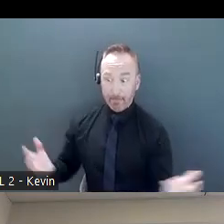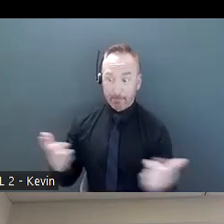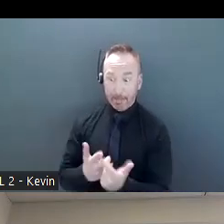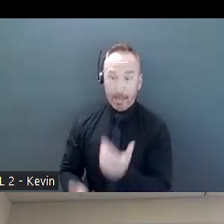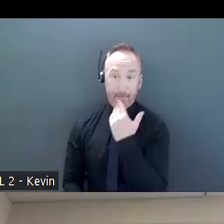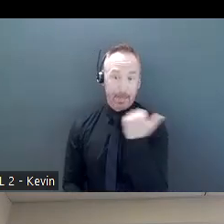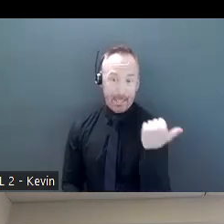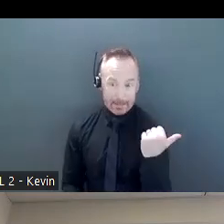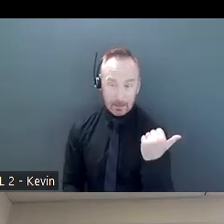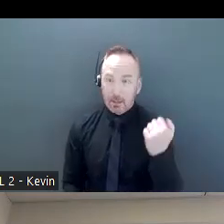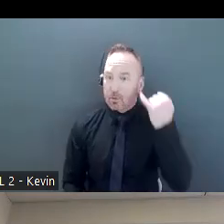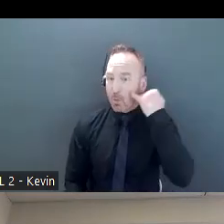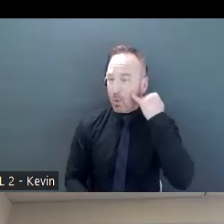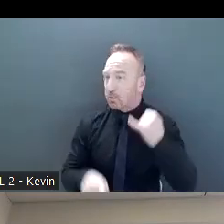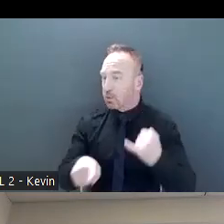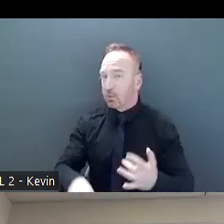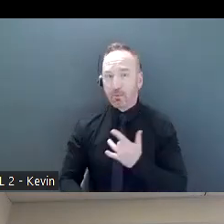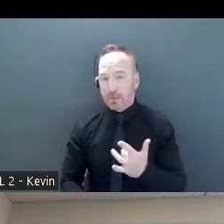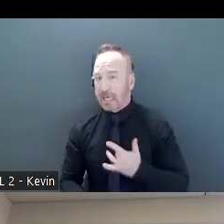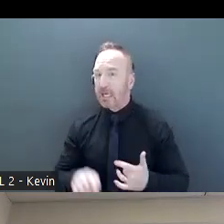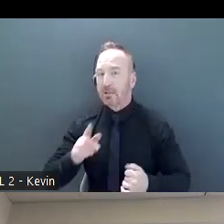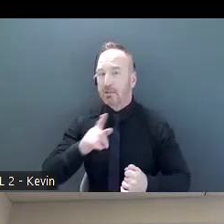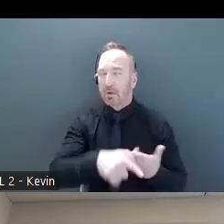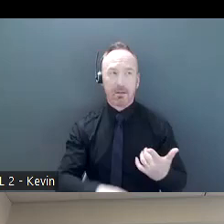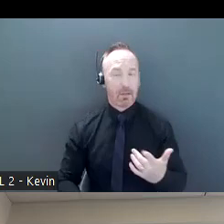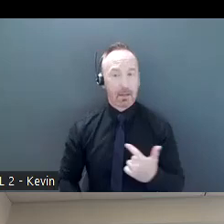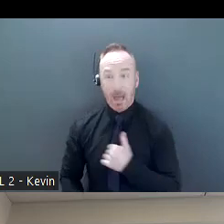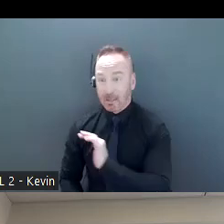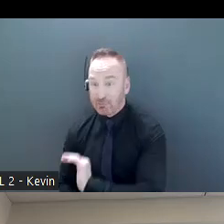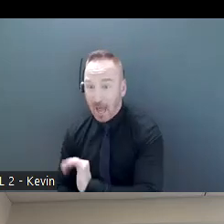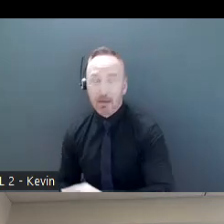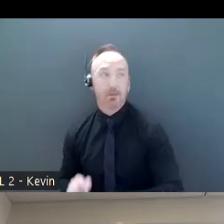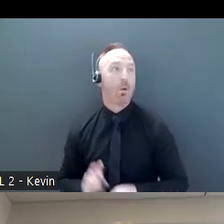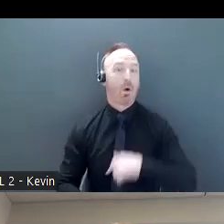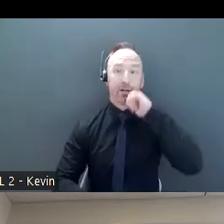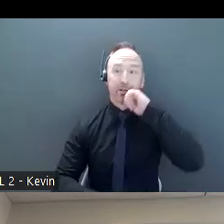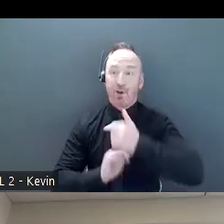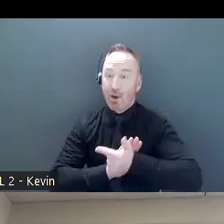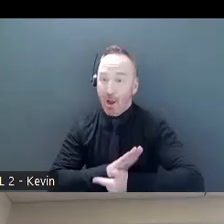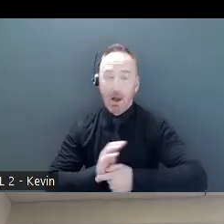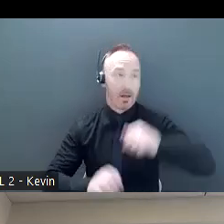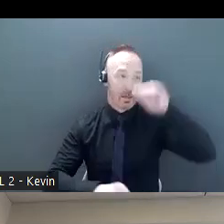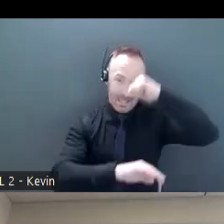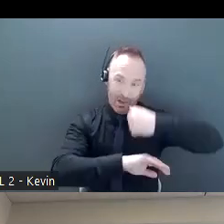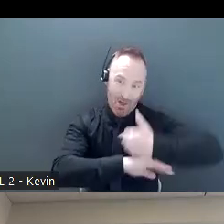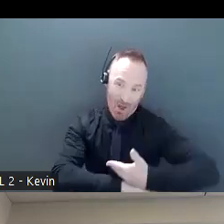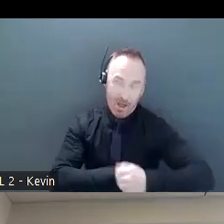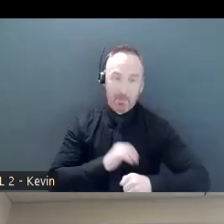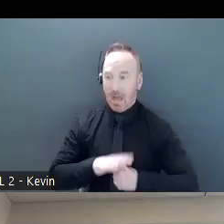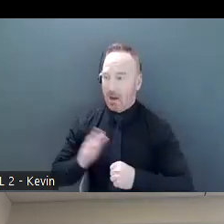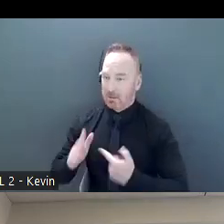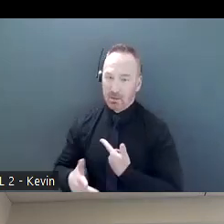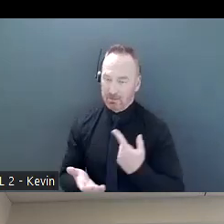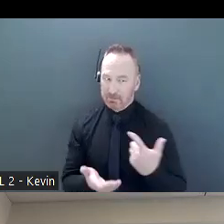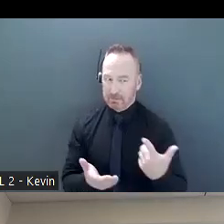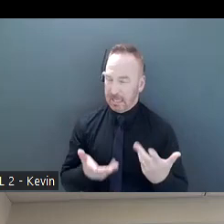dispute with whether it's your child or it's your daughter-in-law or son-in-law, about seeing your children, I mean,